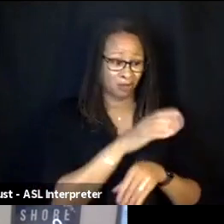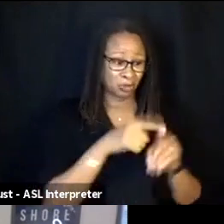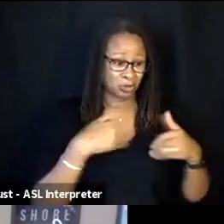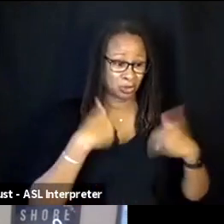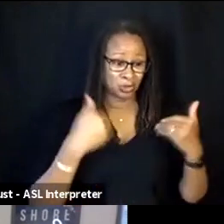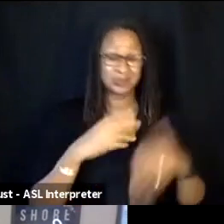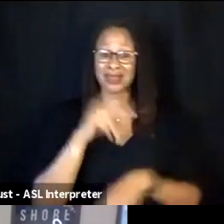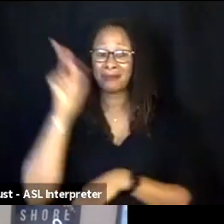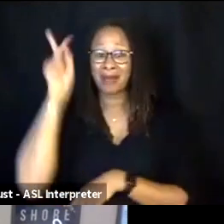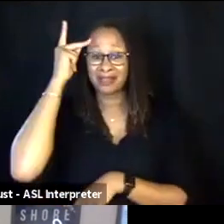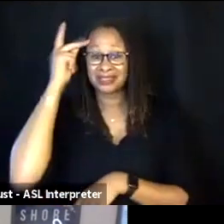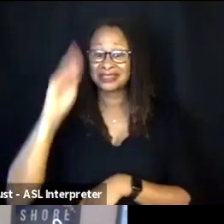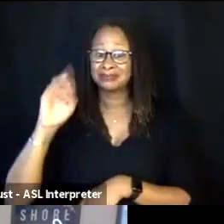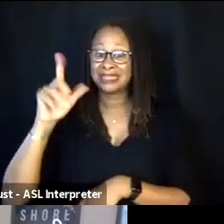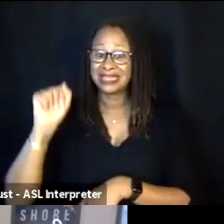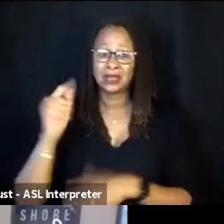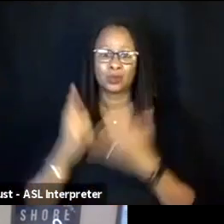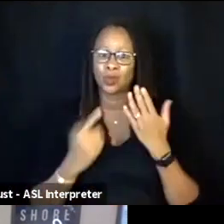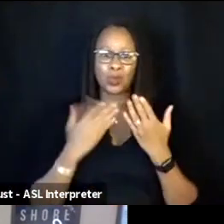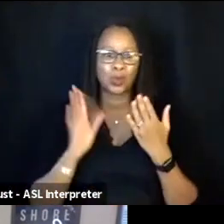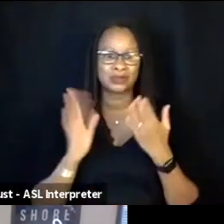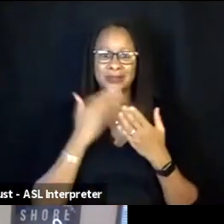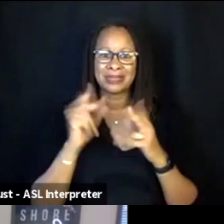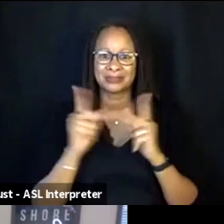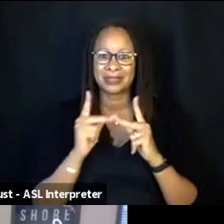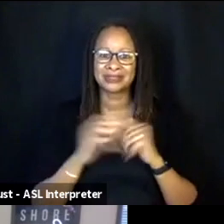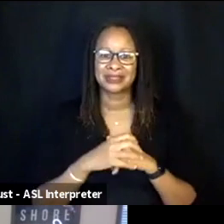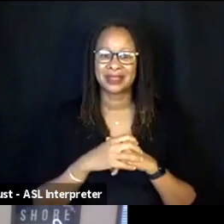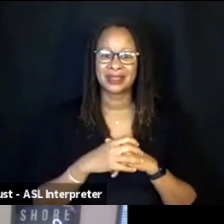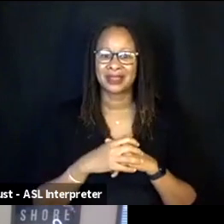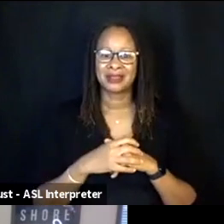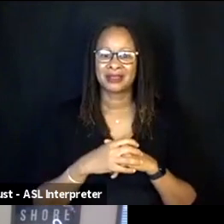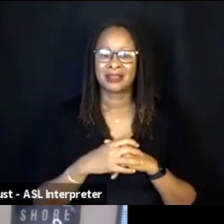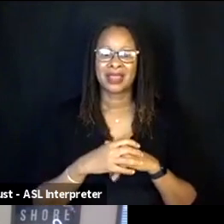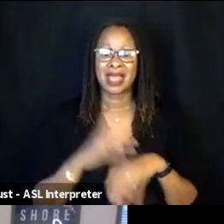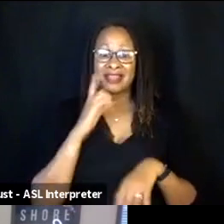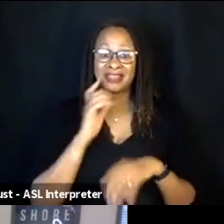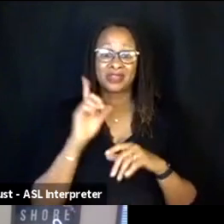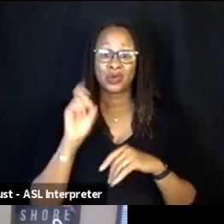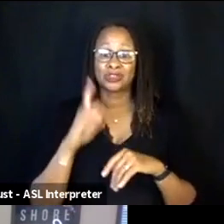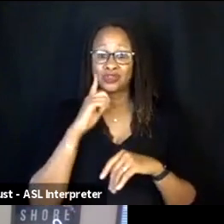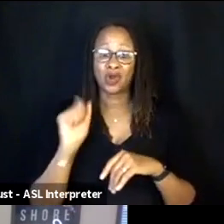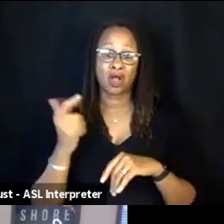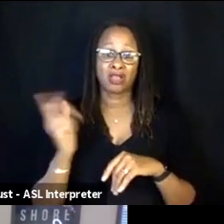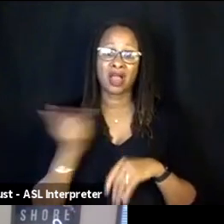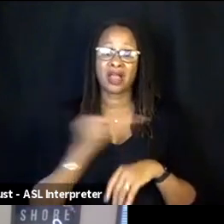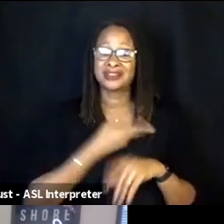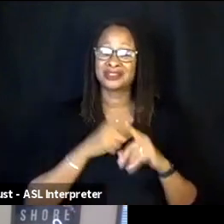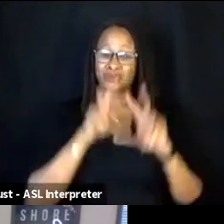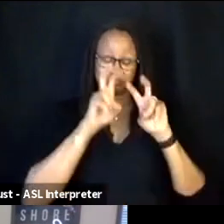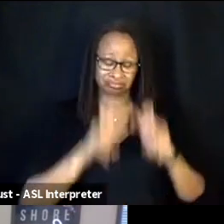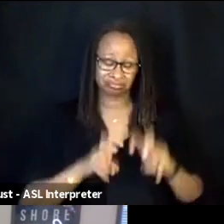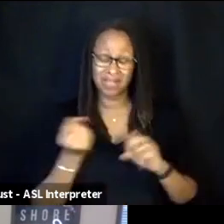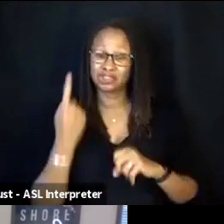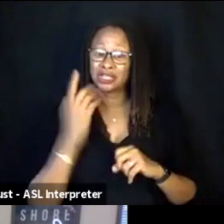What can have the most impact? Yeah, I mean, I think certainly this question is for all of us to decipher and understand what